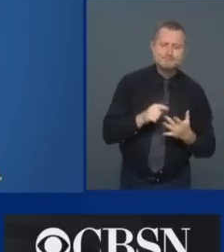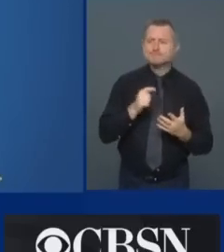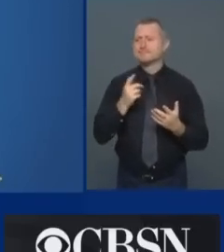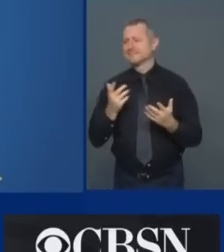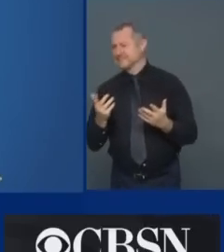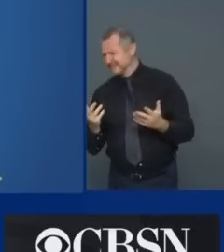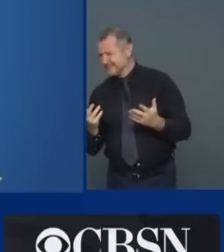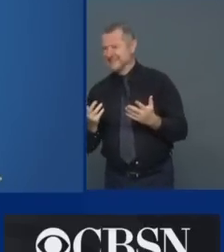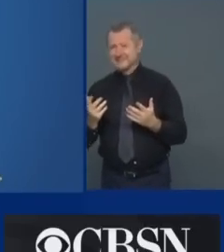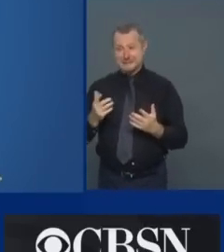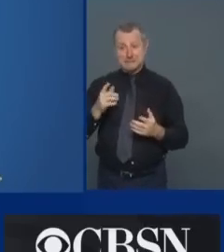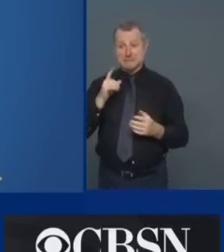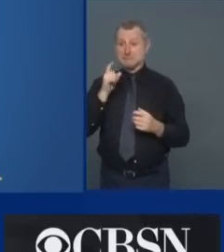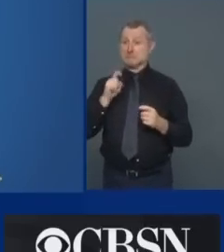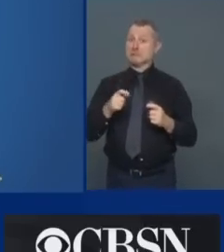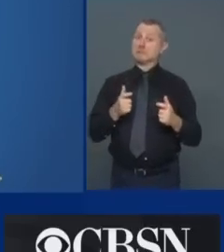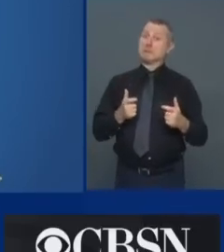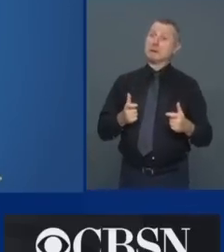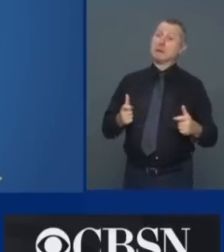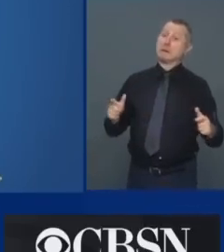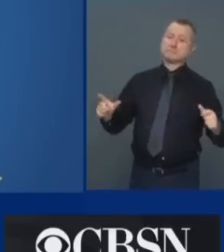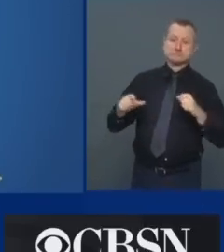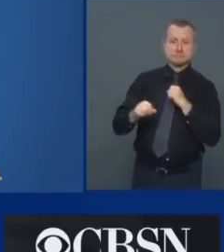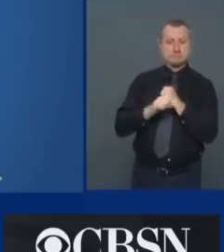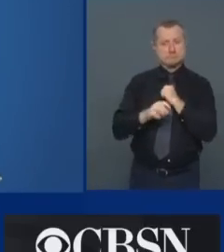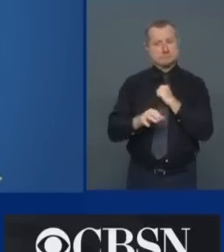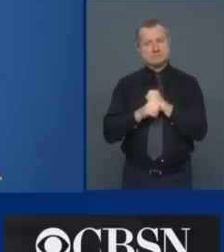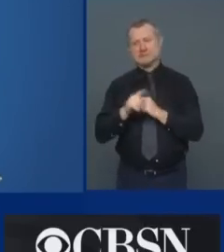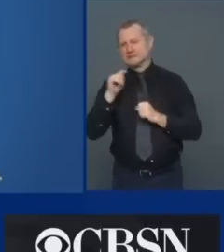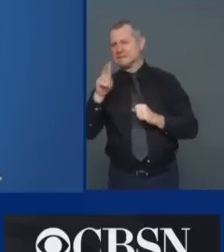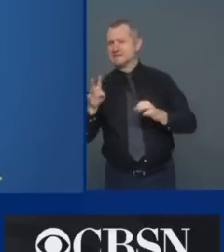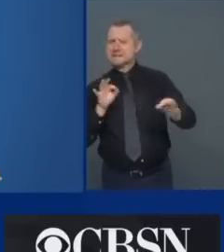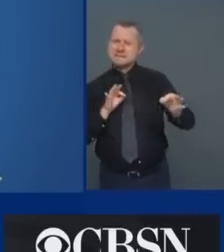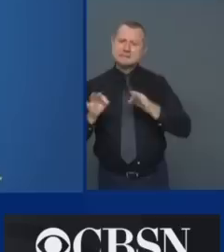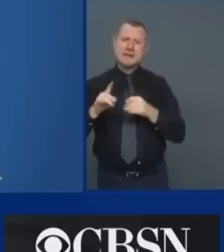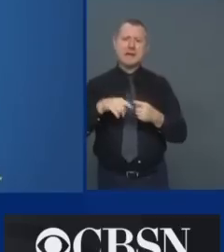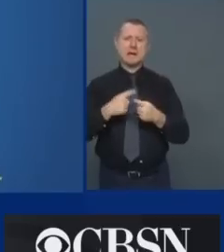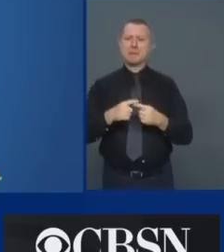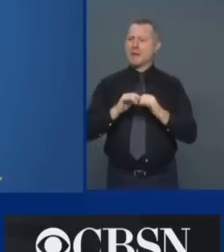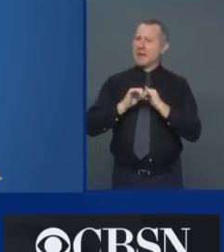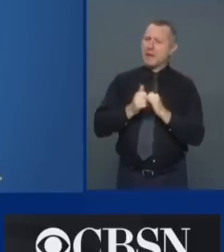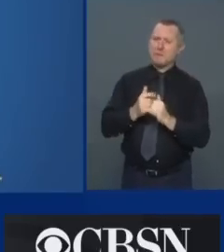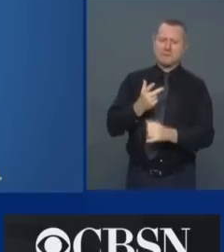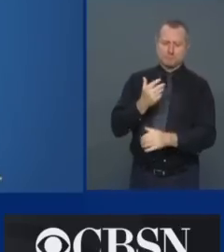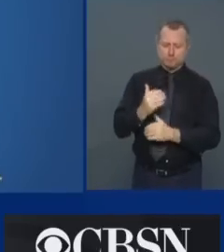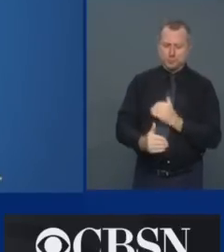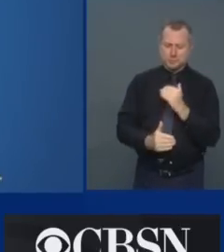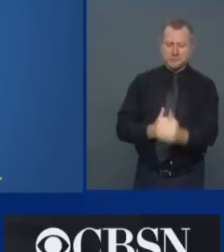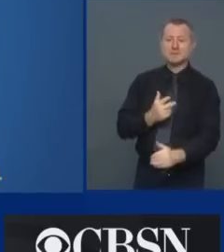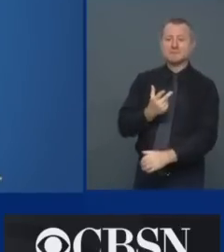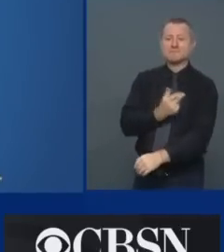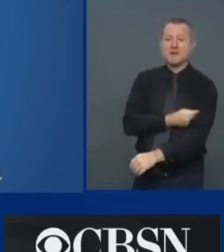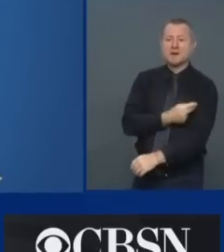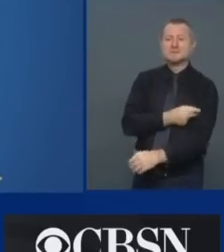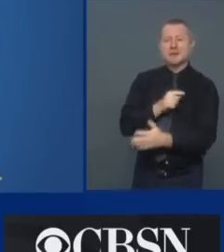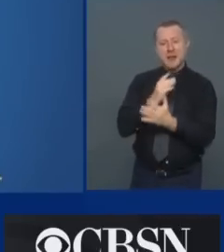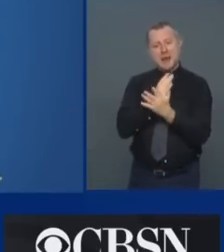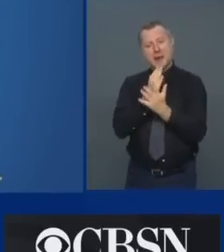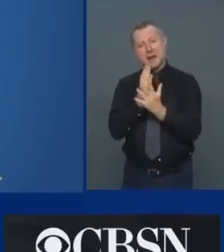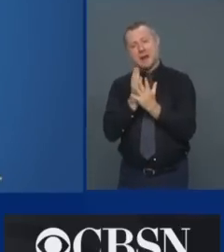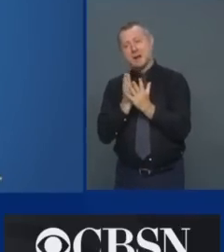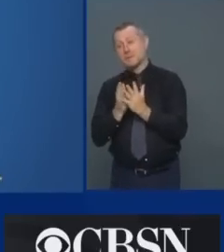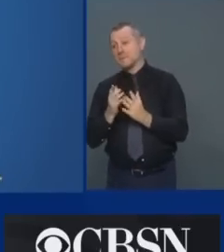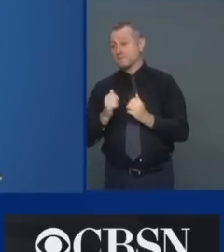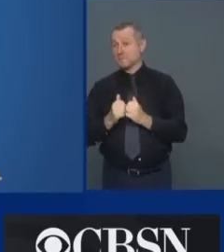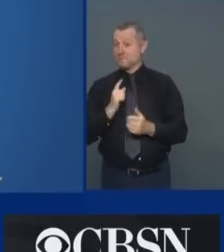be a massive public education campaign that talks people through this and how to do it. We're also going to have to buy it, and it's